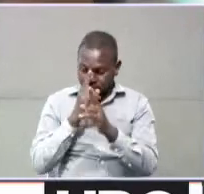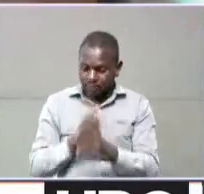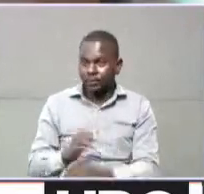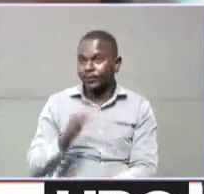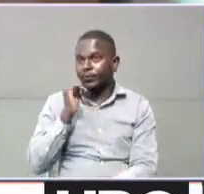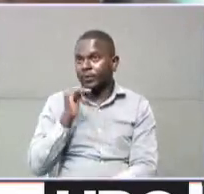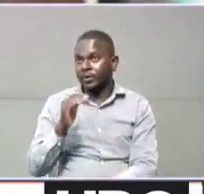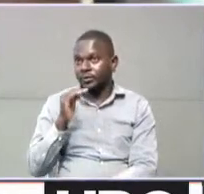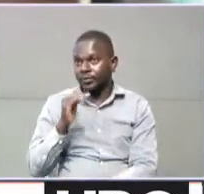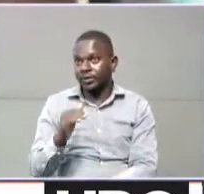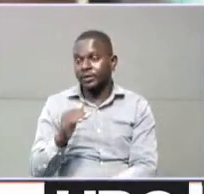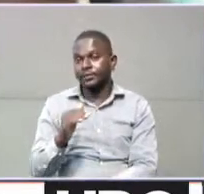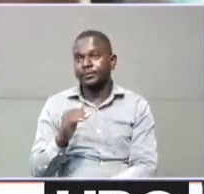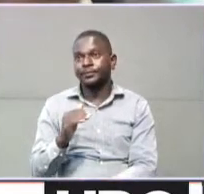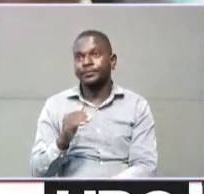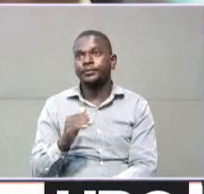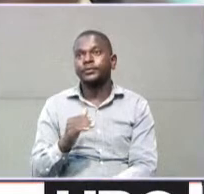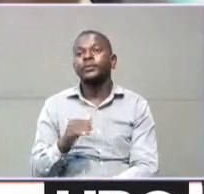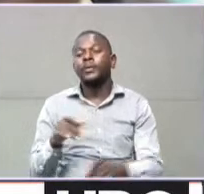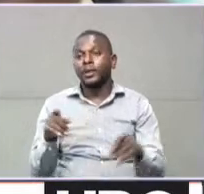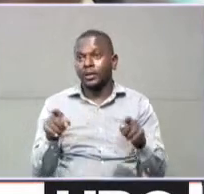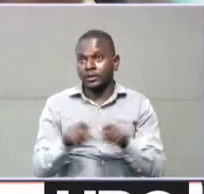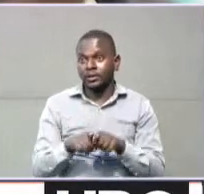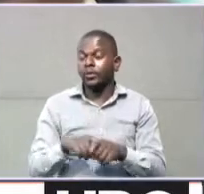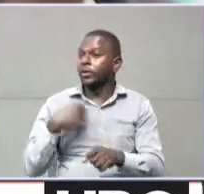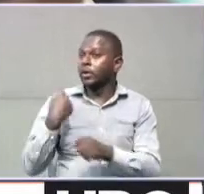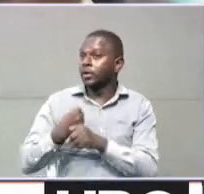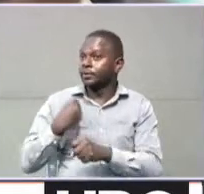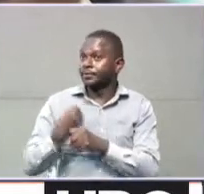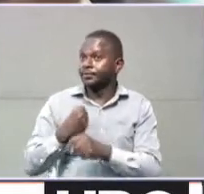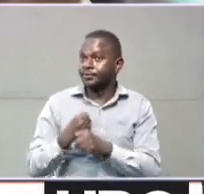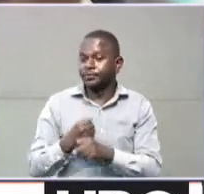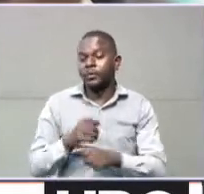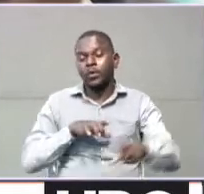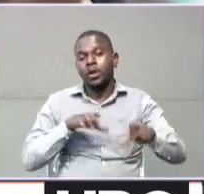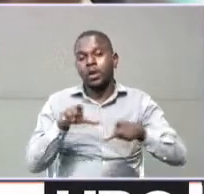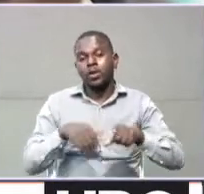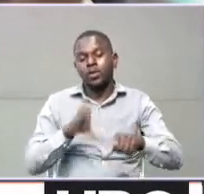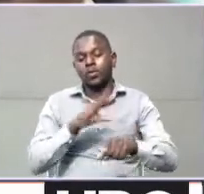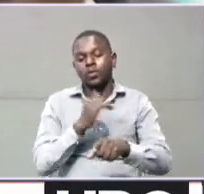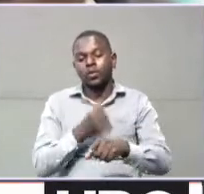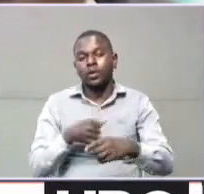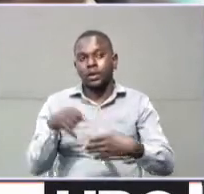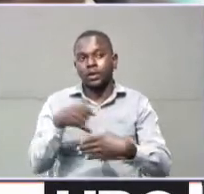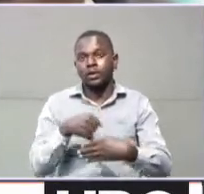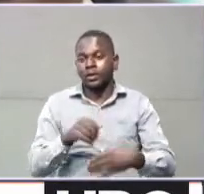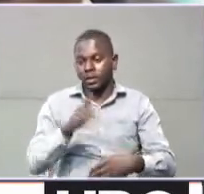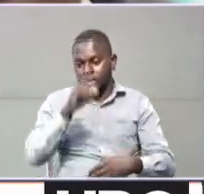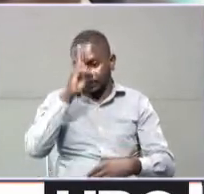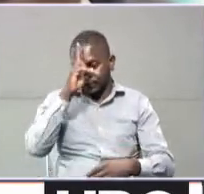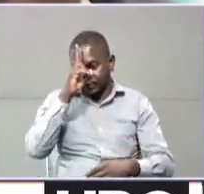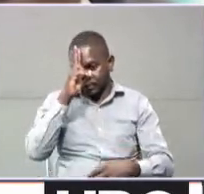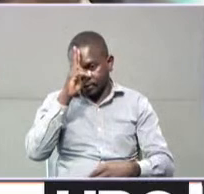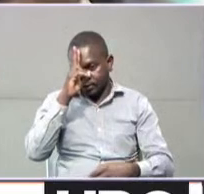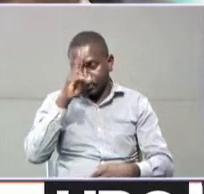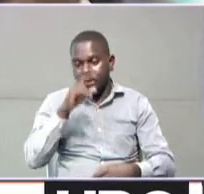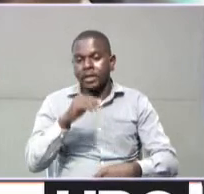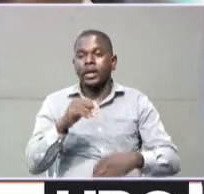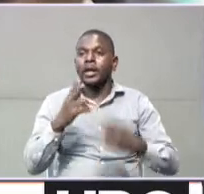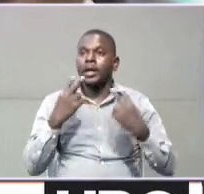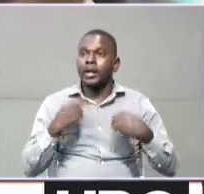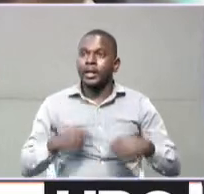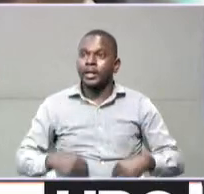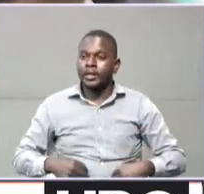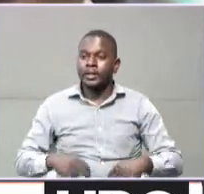mr speaker we will also work with the local authorities including the village helicopter teams at the